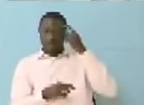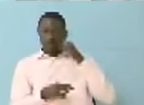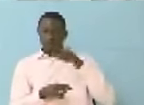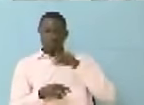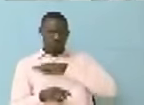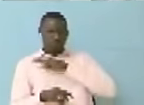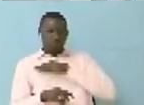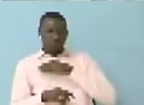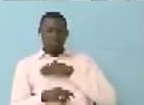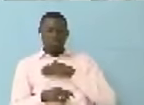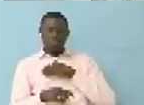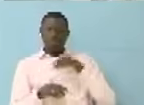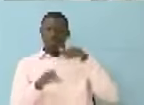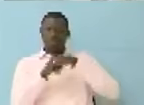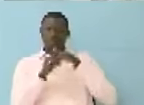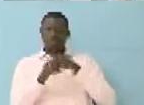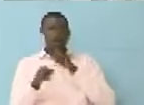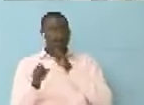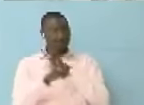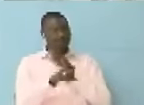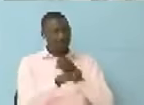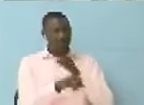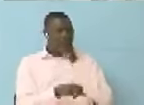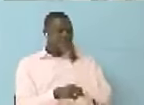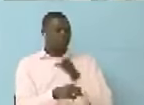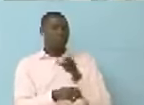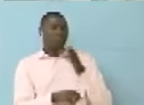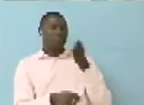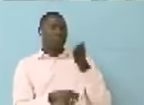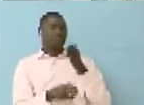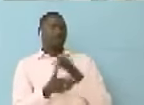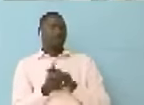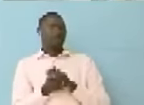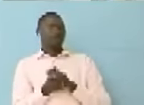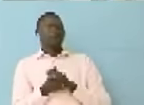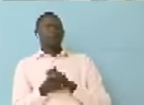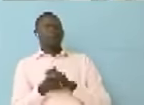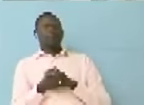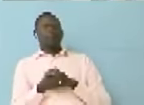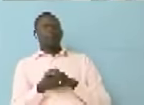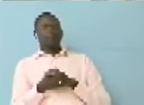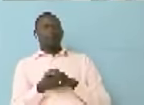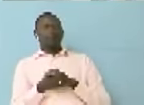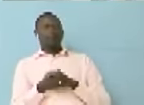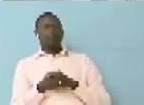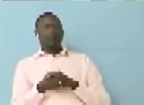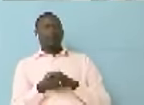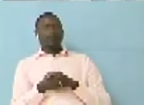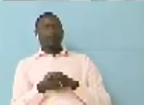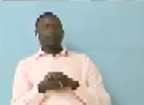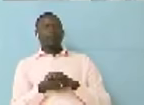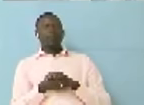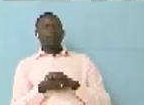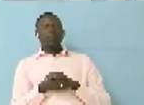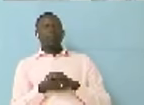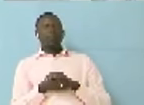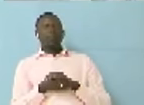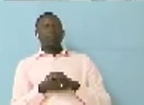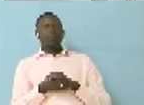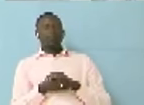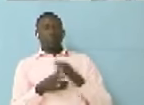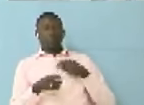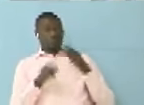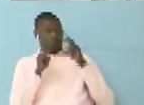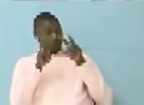and advise him. Woto sojaro linyanta fere kala o president lele bari ngamira ite fanga yedabula dia mokolo jele ya yamari. I watched